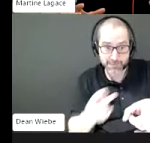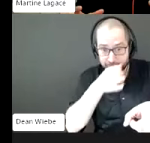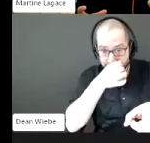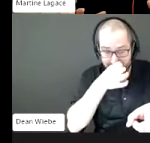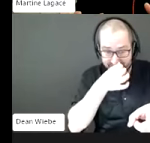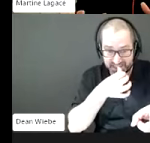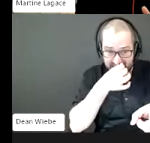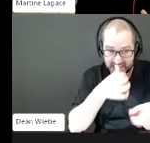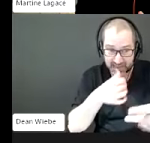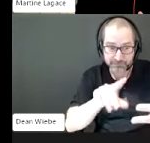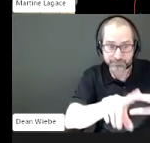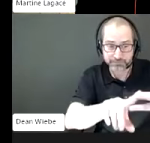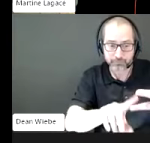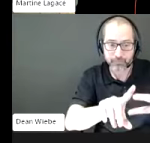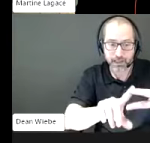the